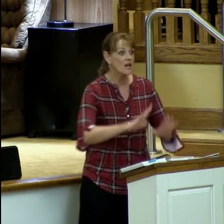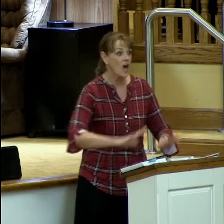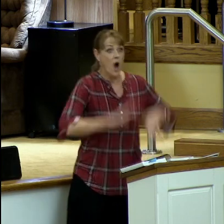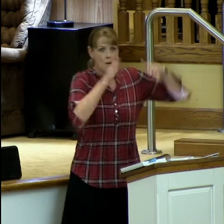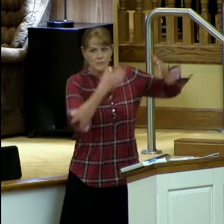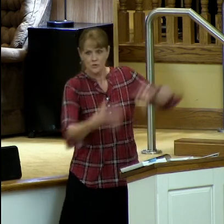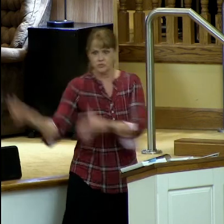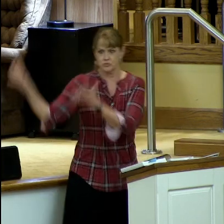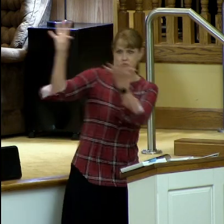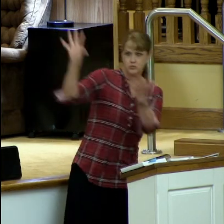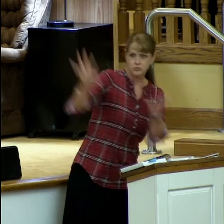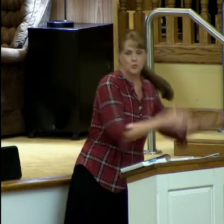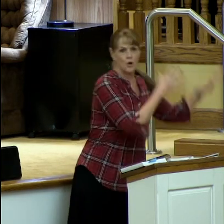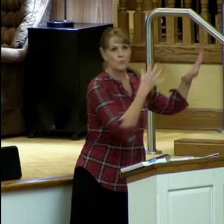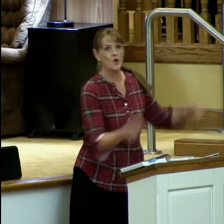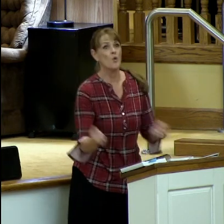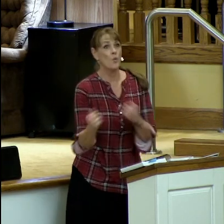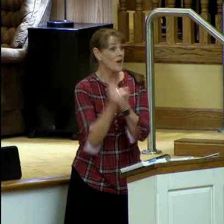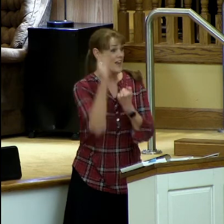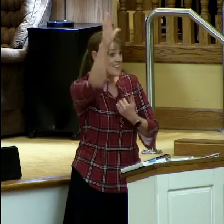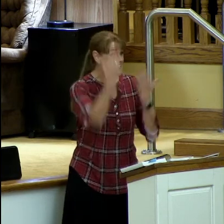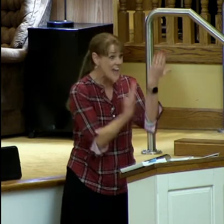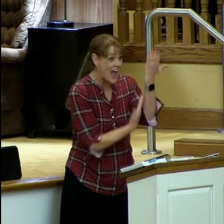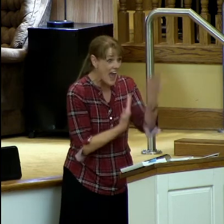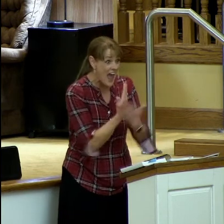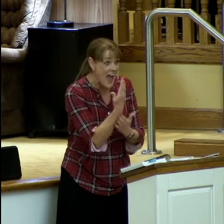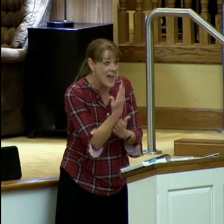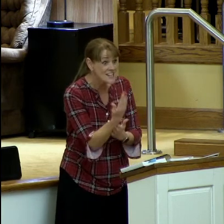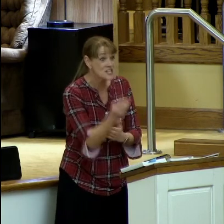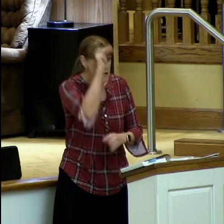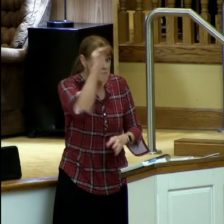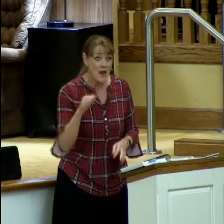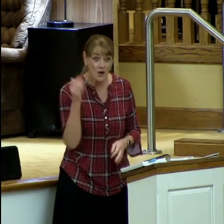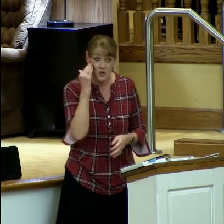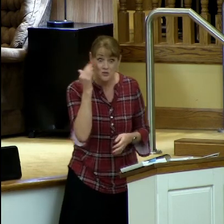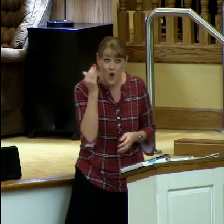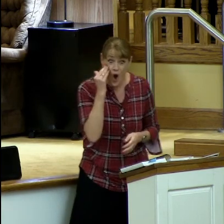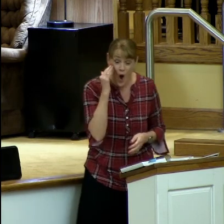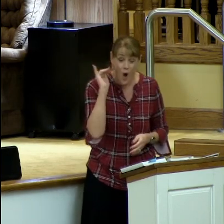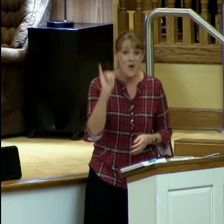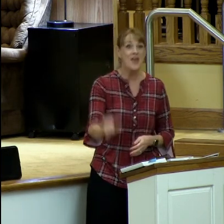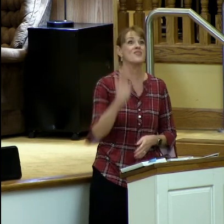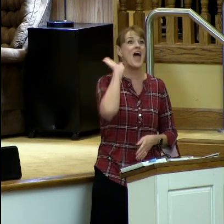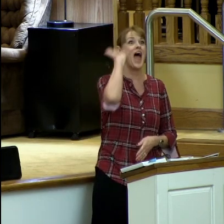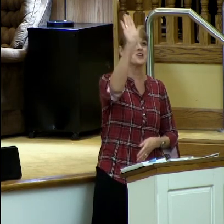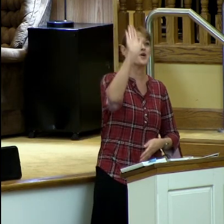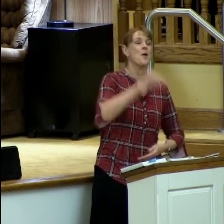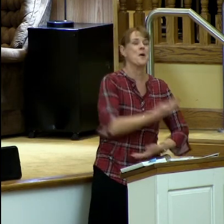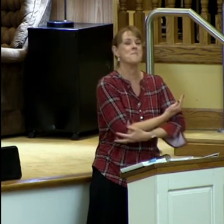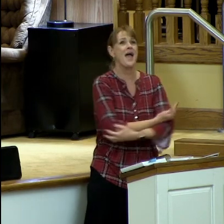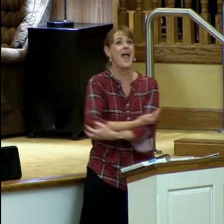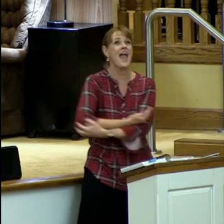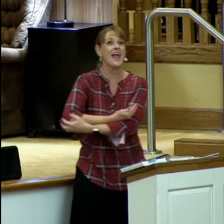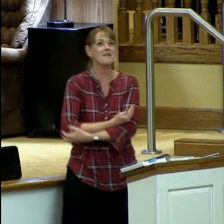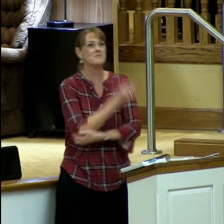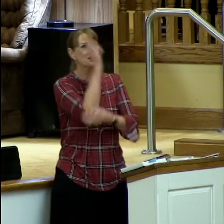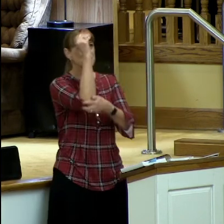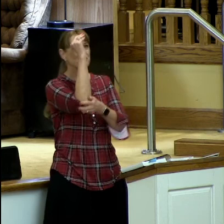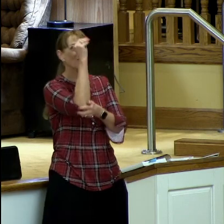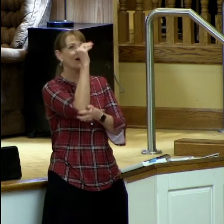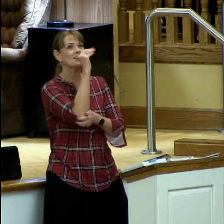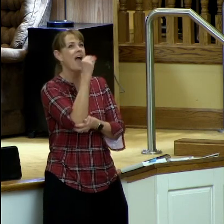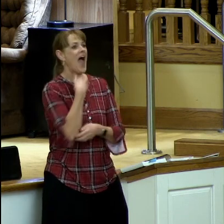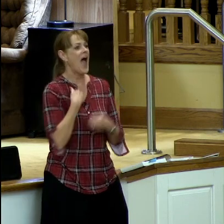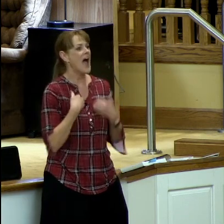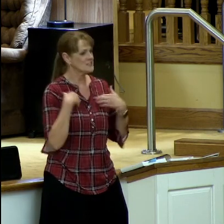storm with his hand? Did you know that your baby boy has